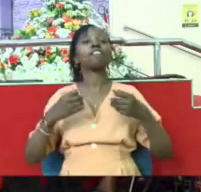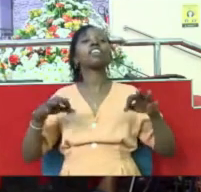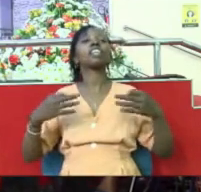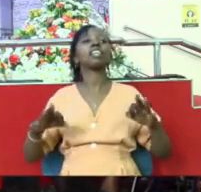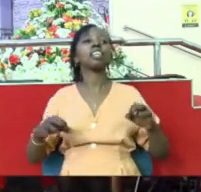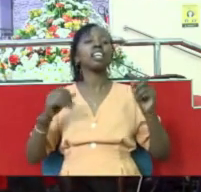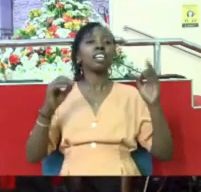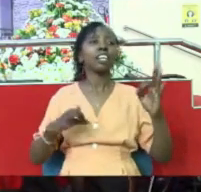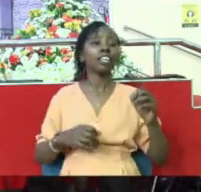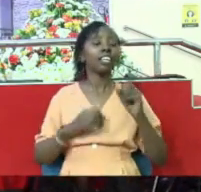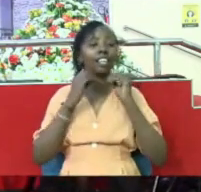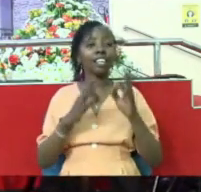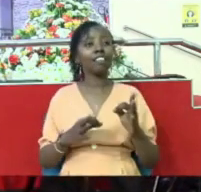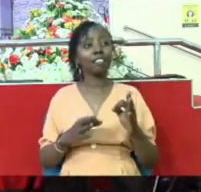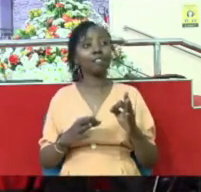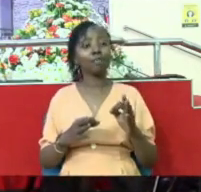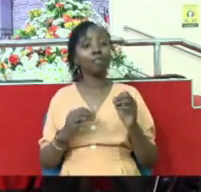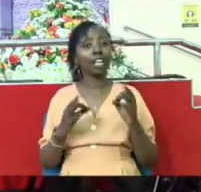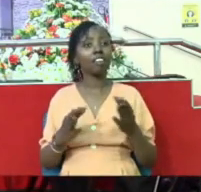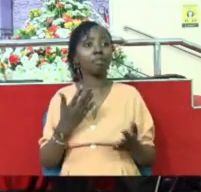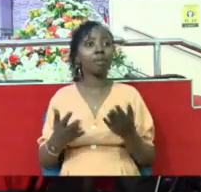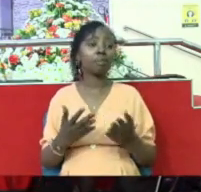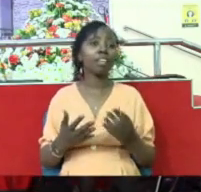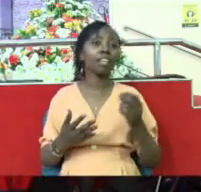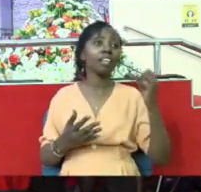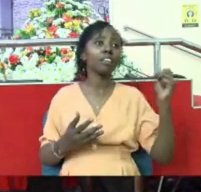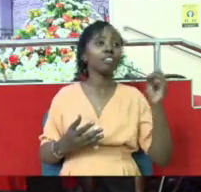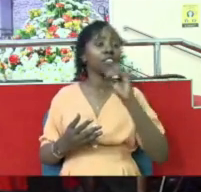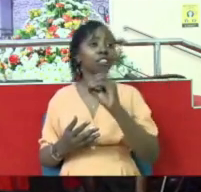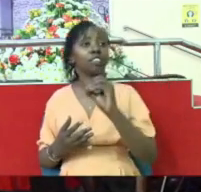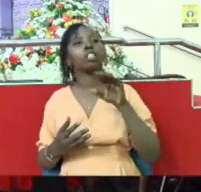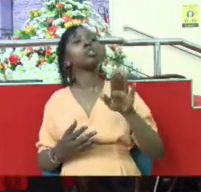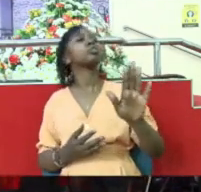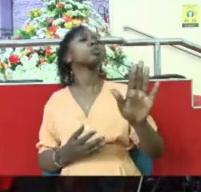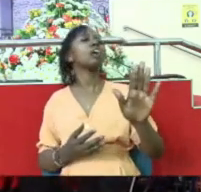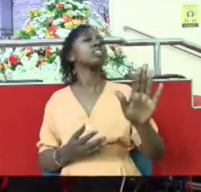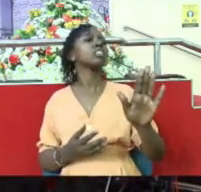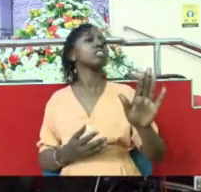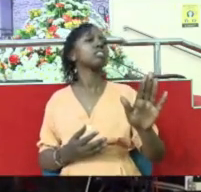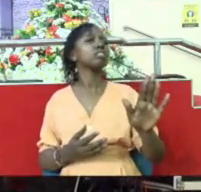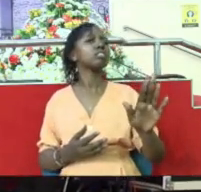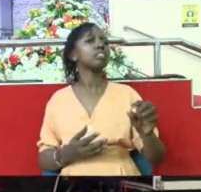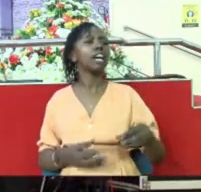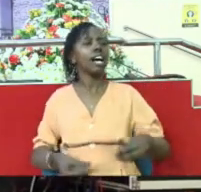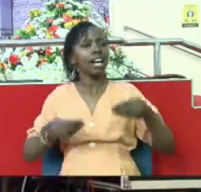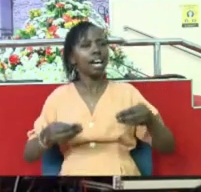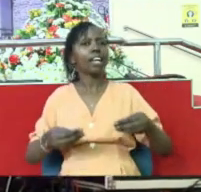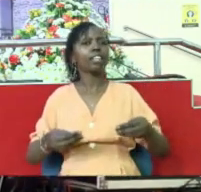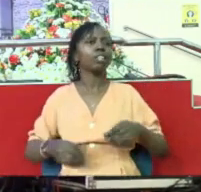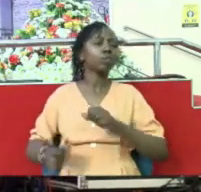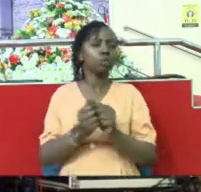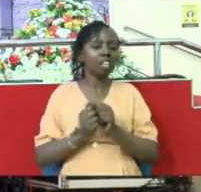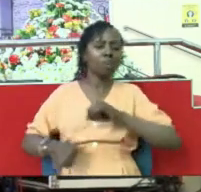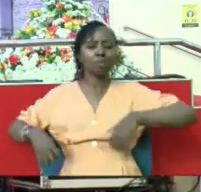Kafifti. Lakini ni yako. But it is yours. Na hakuna mtu amekusukuma. And no one is pushing. Unaenda nayo ukisimaira.